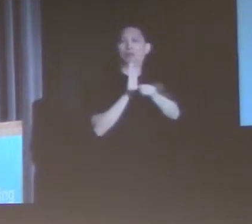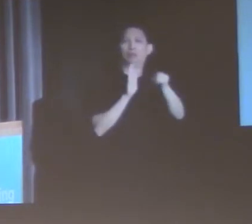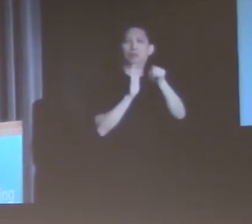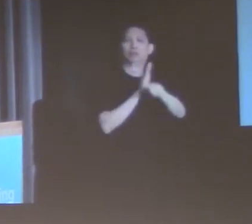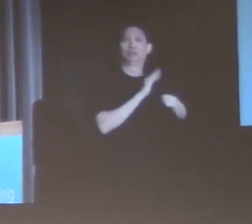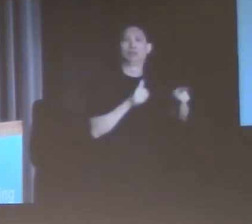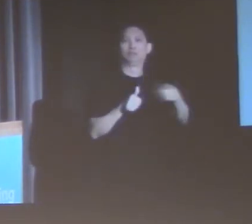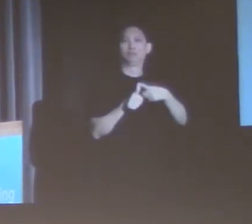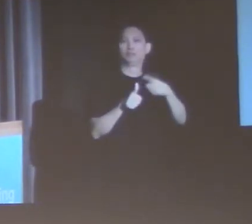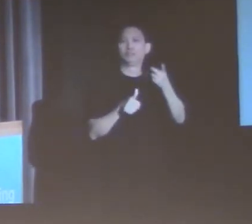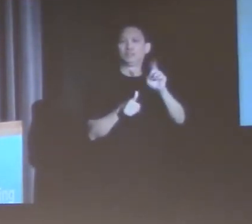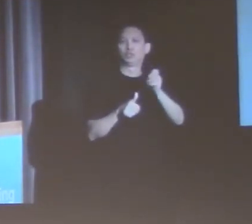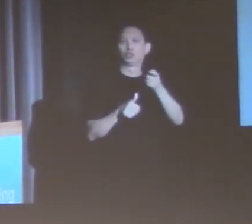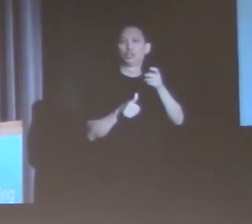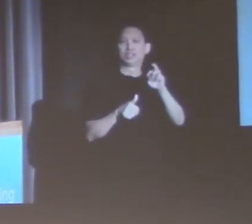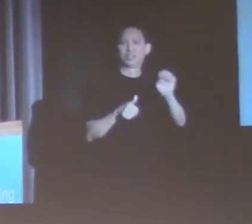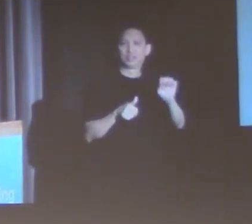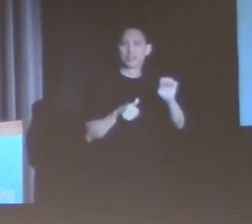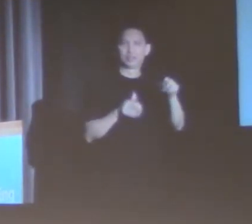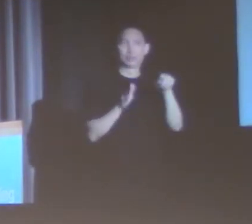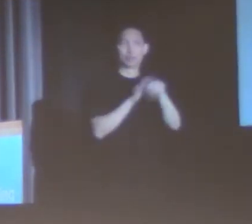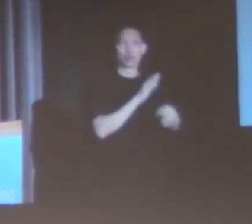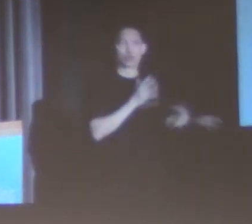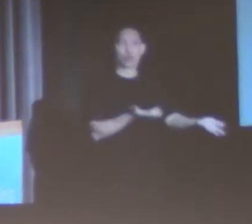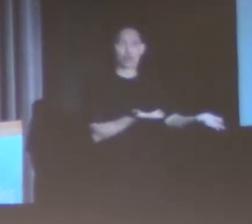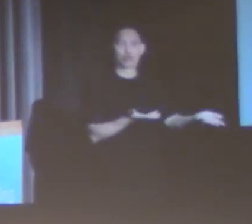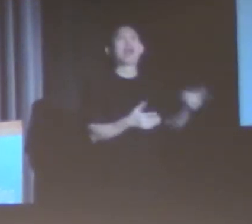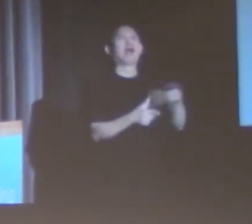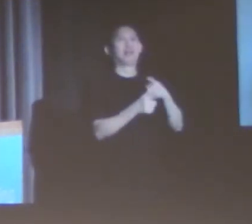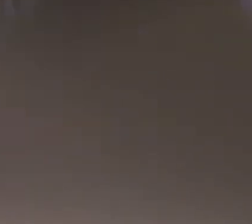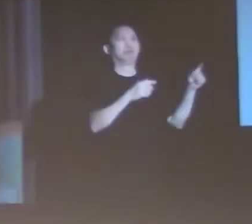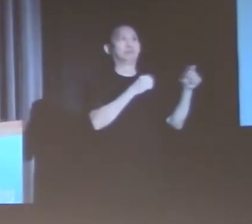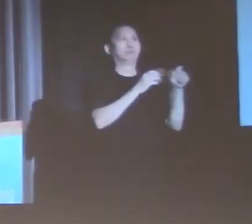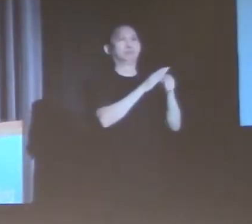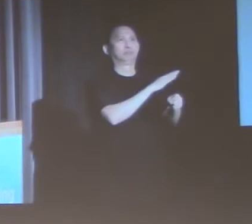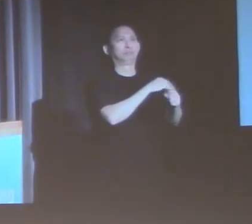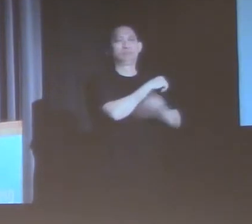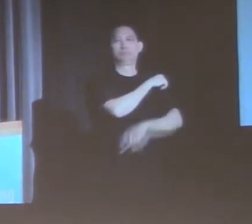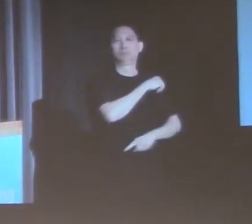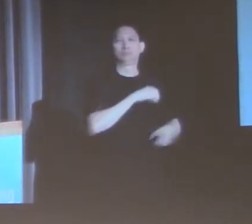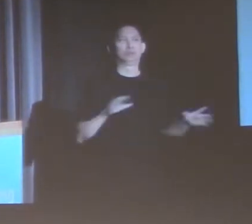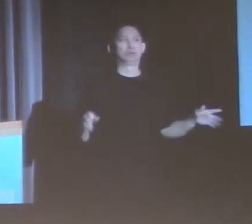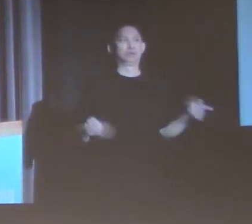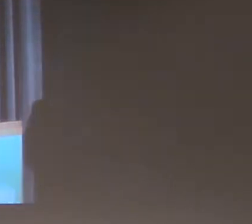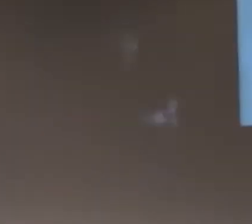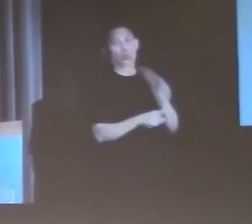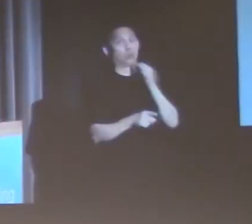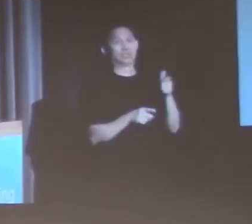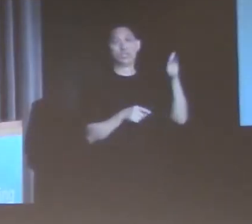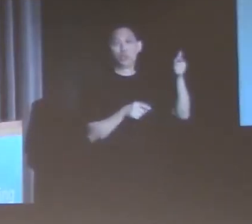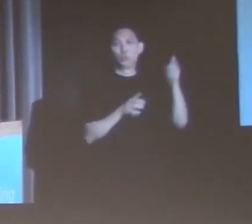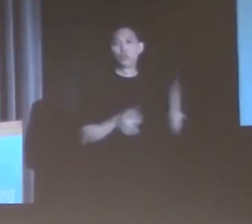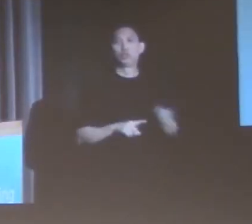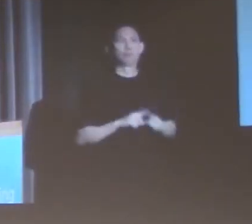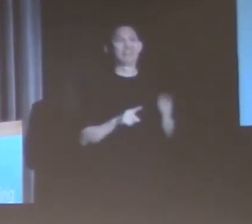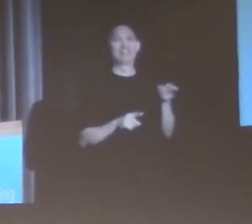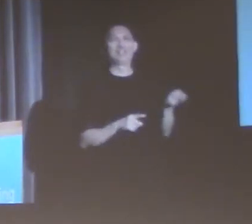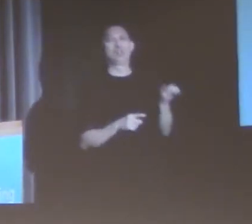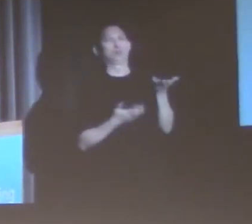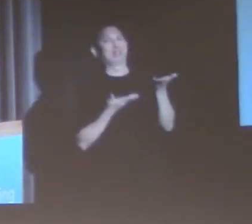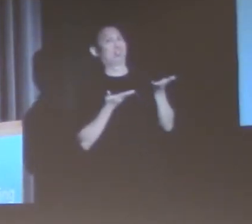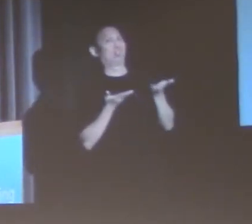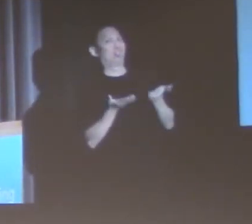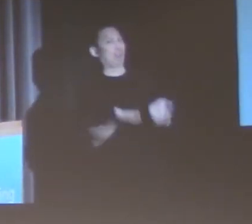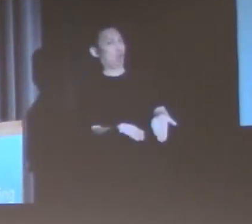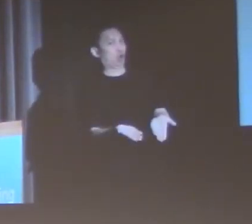and then ends up sentenced to life without parole? He wasn't the shooter, but he was there, and I just had